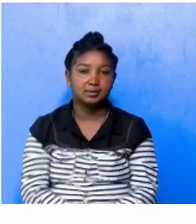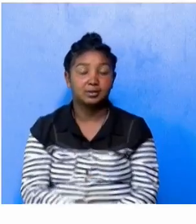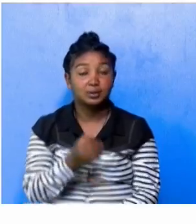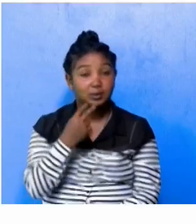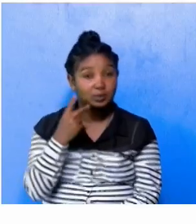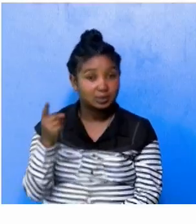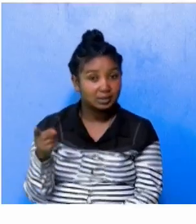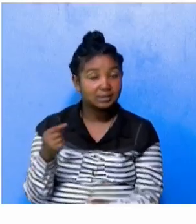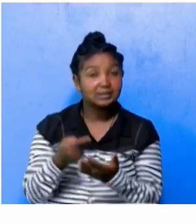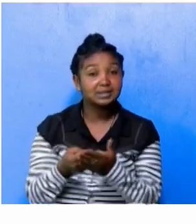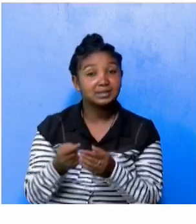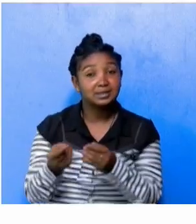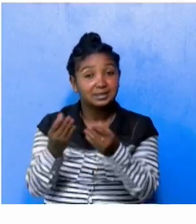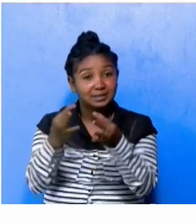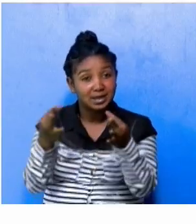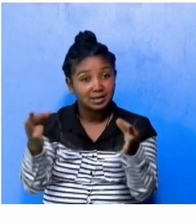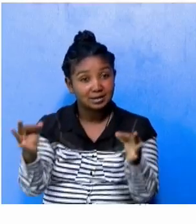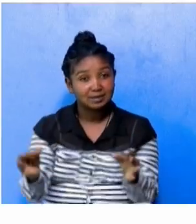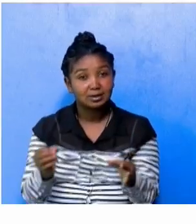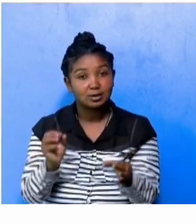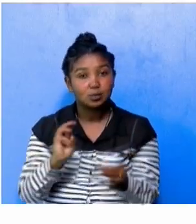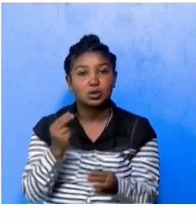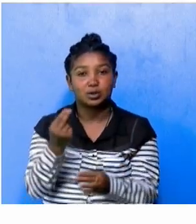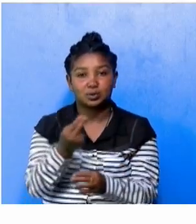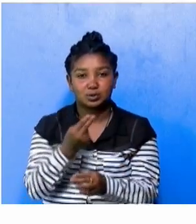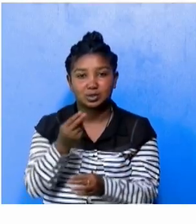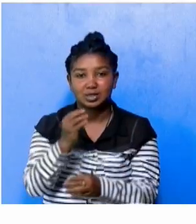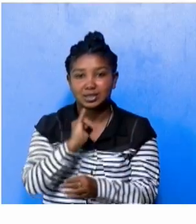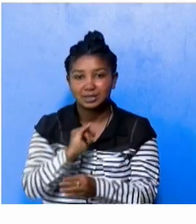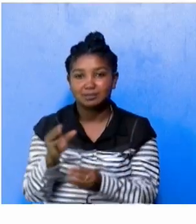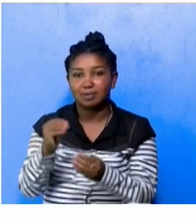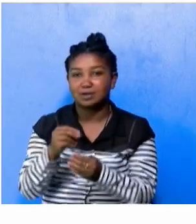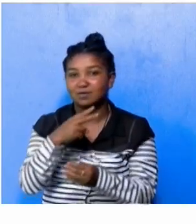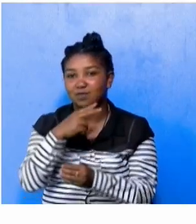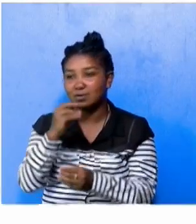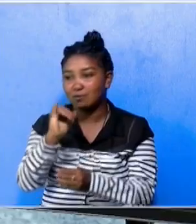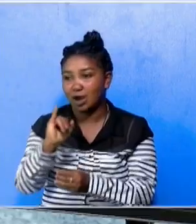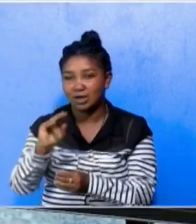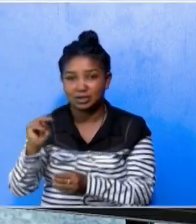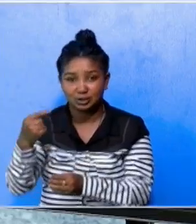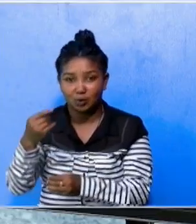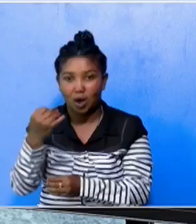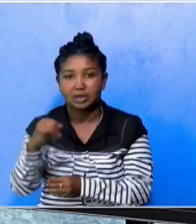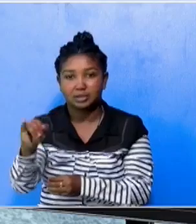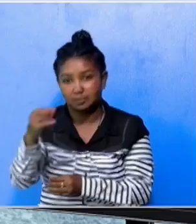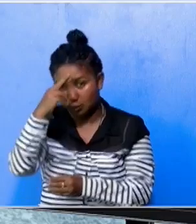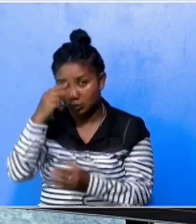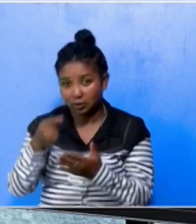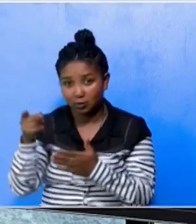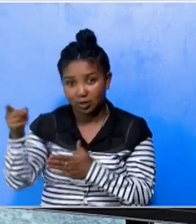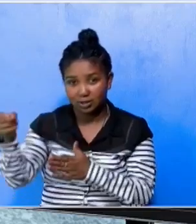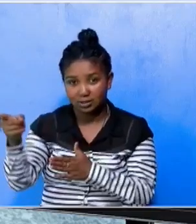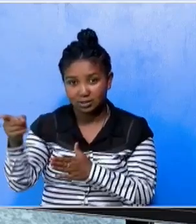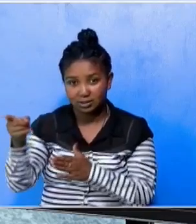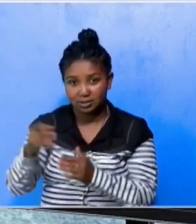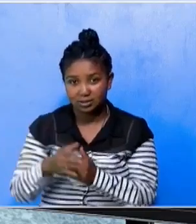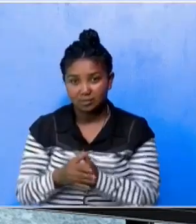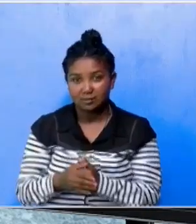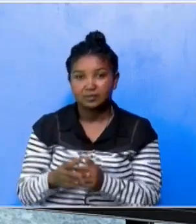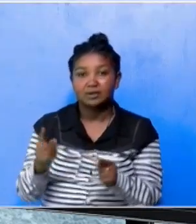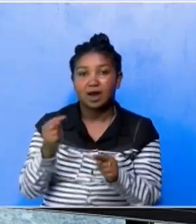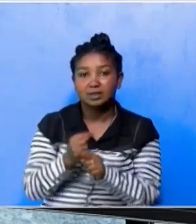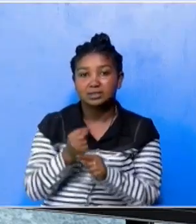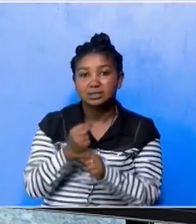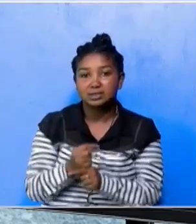Look, in this sentence, we use is plus verb ing. Because this one is the action